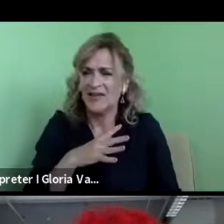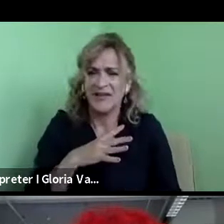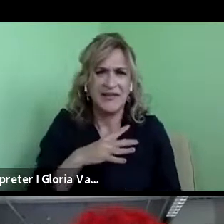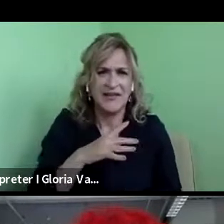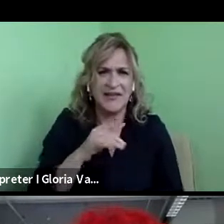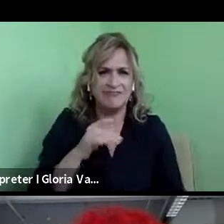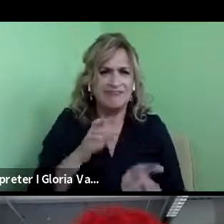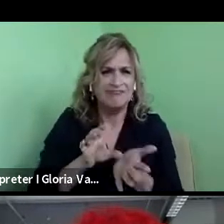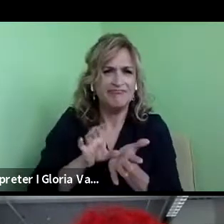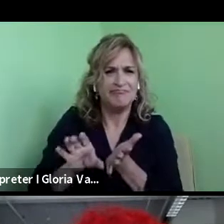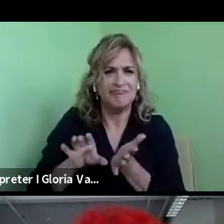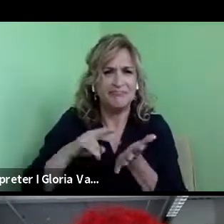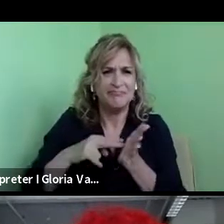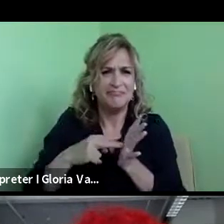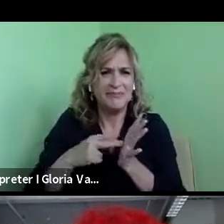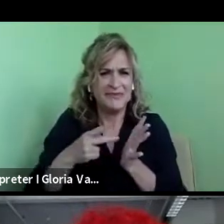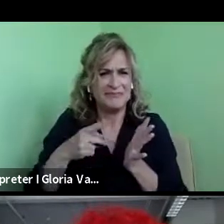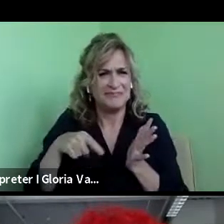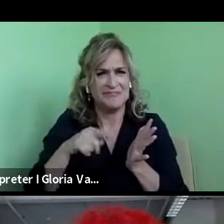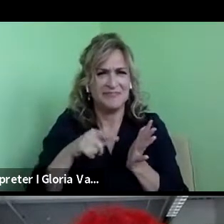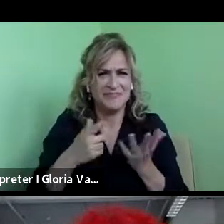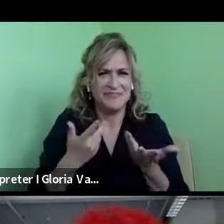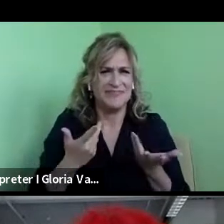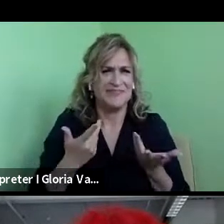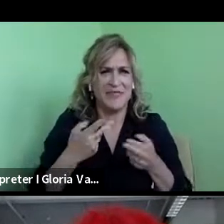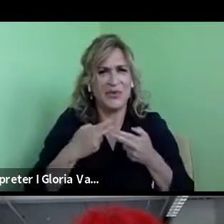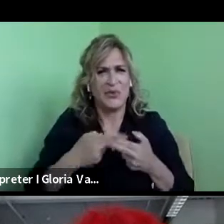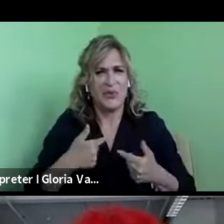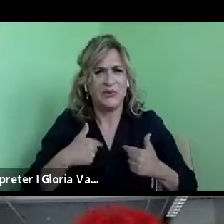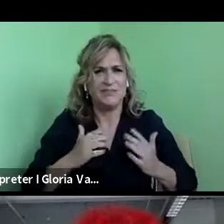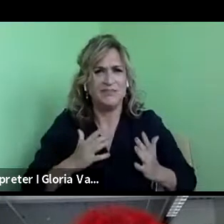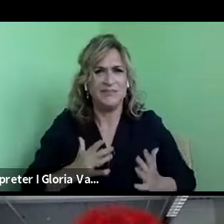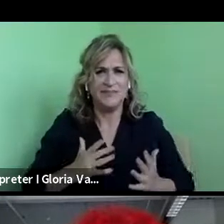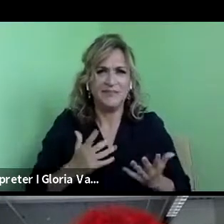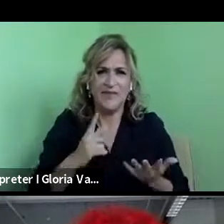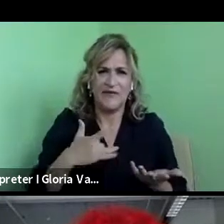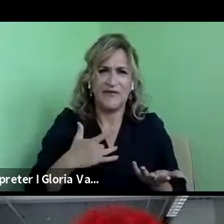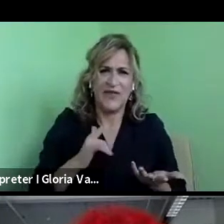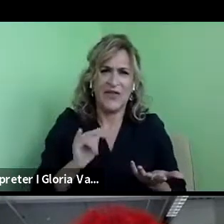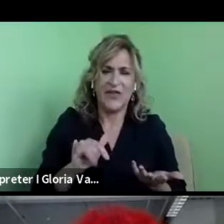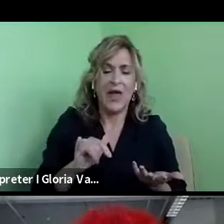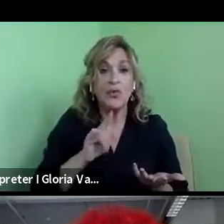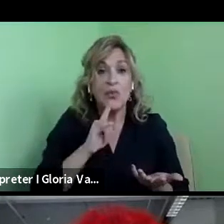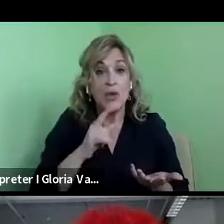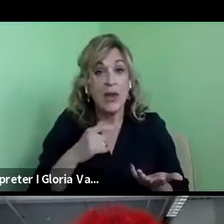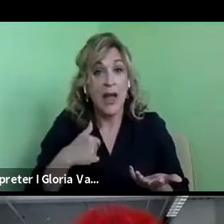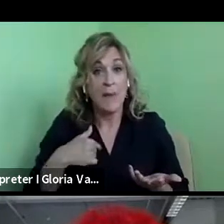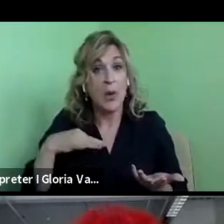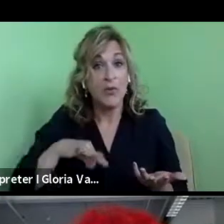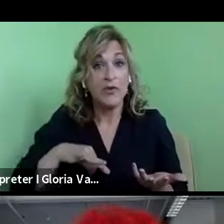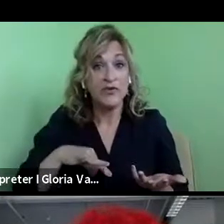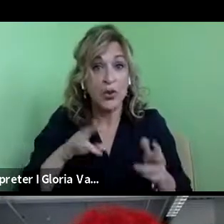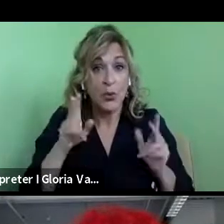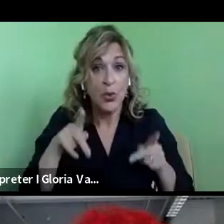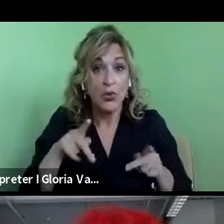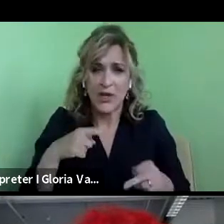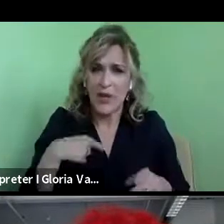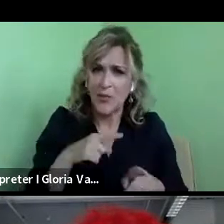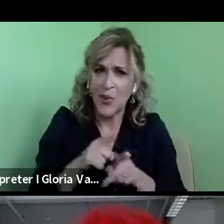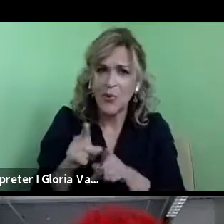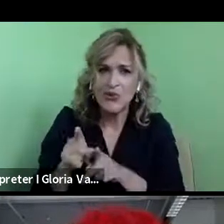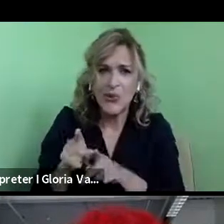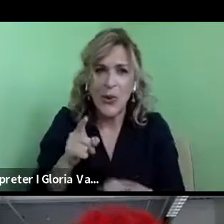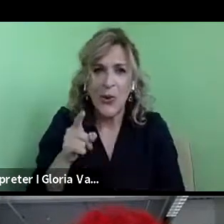know, and I'm a privileged person. I'm also a Black person. I'm also a woman